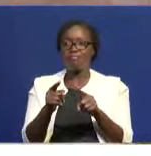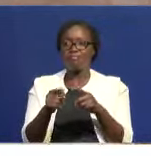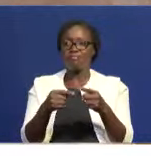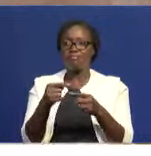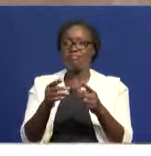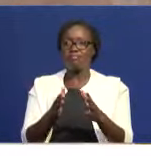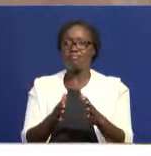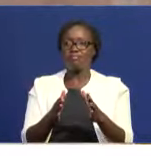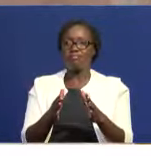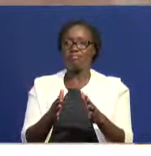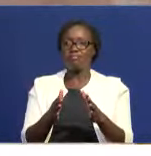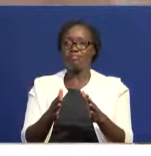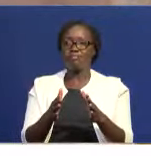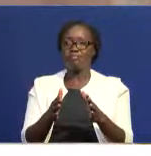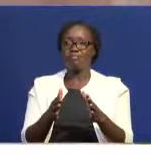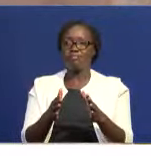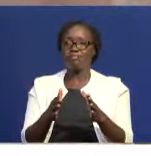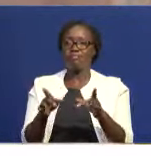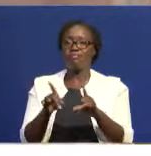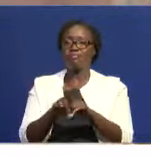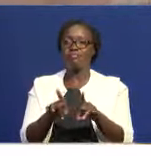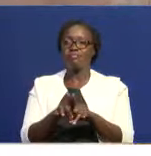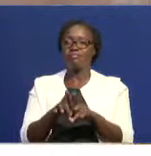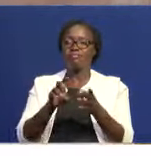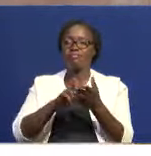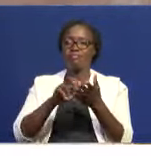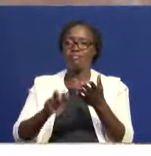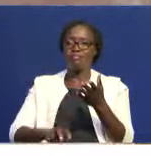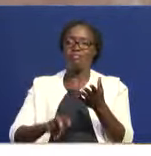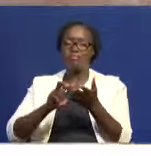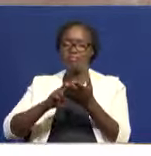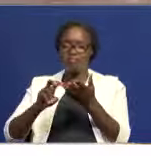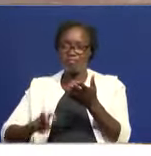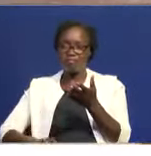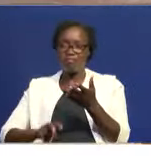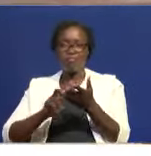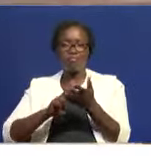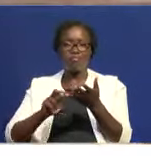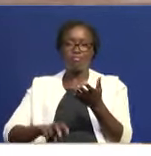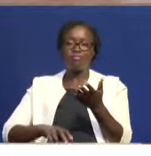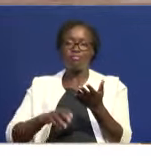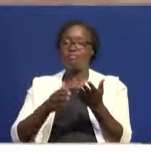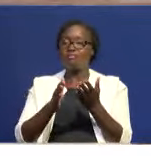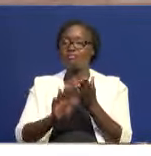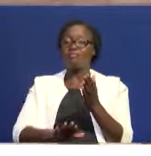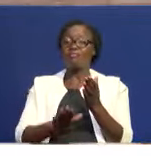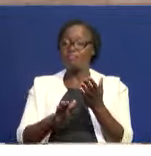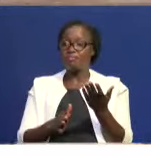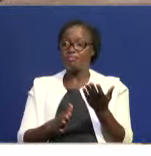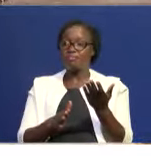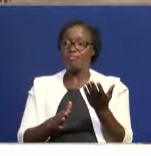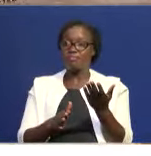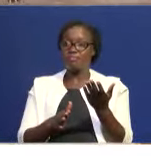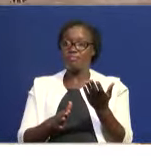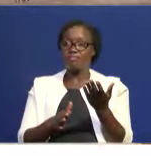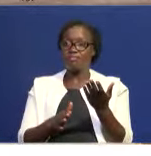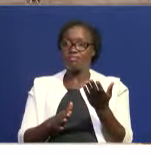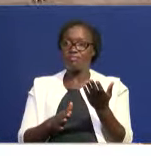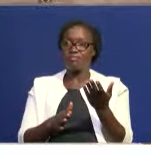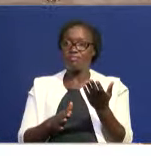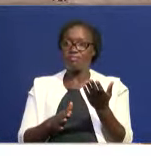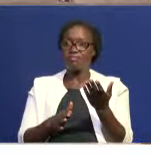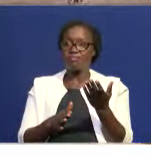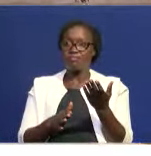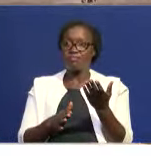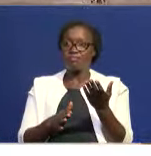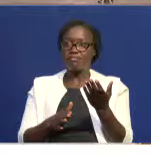as you can see, they even alighted at this particular stage where we are behind you. You're unable to see that because we're